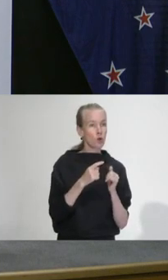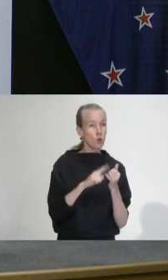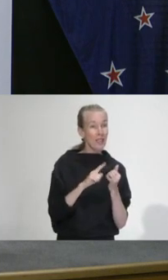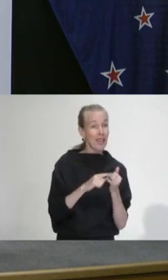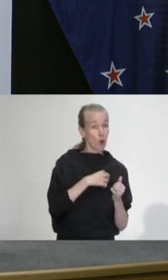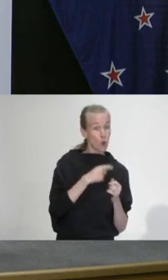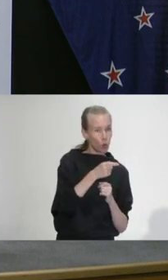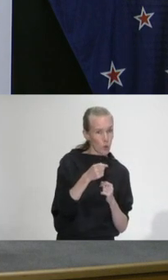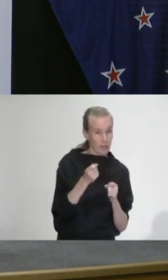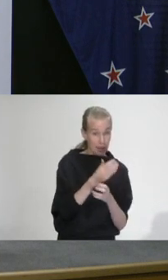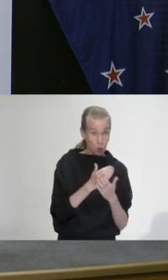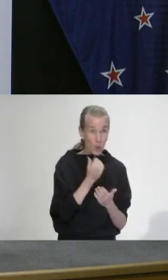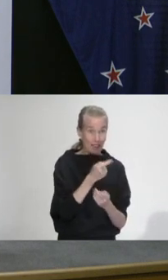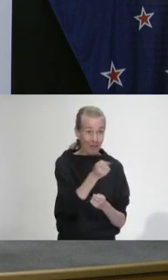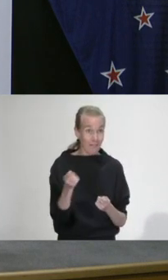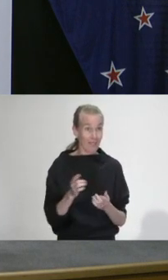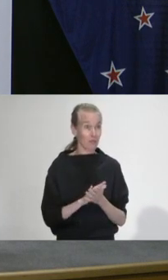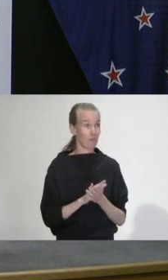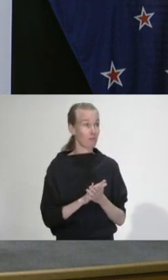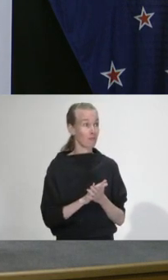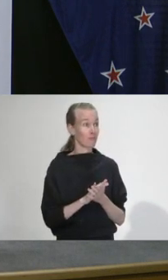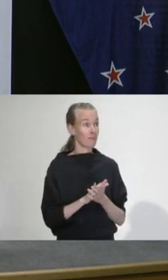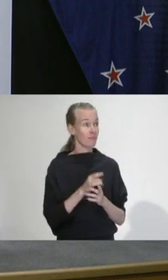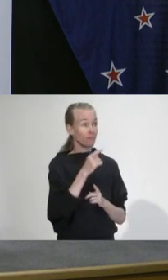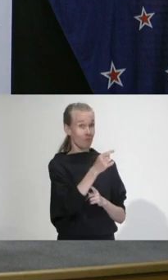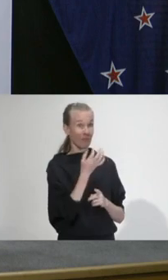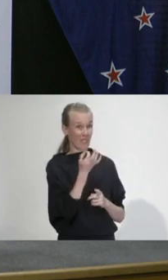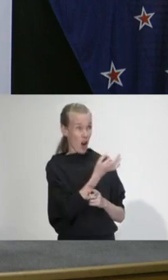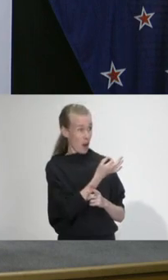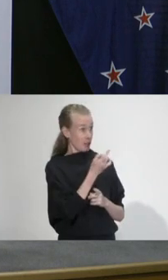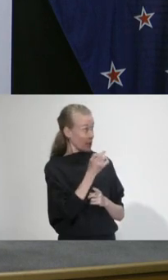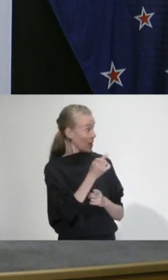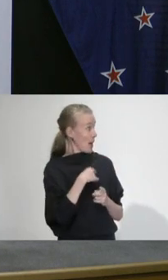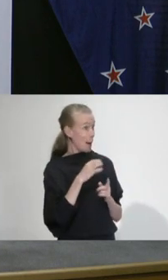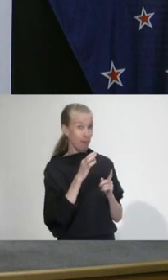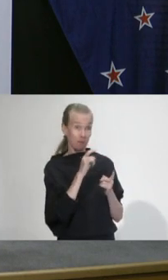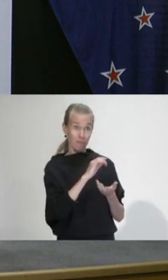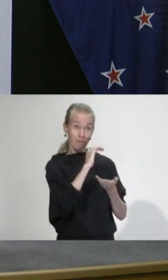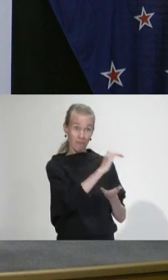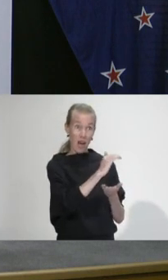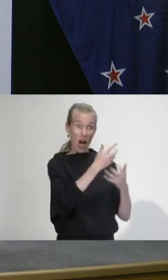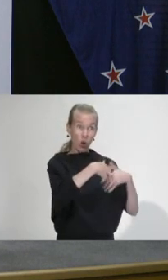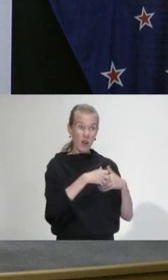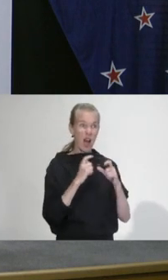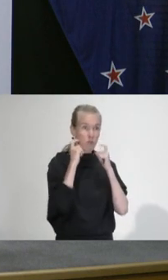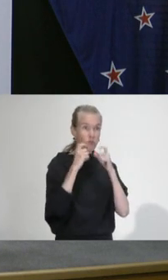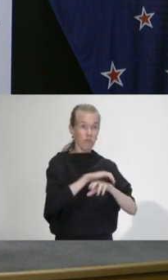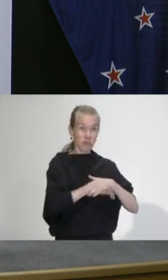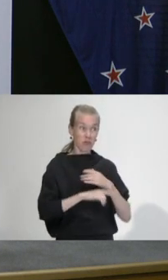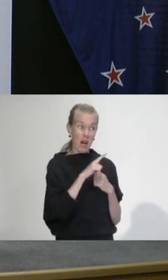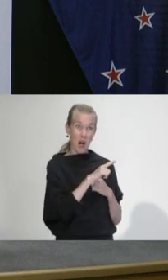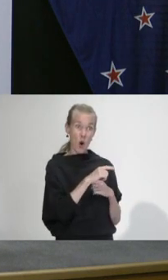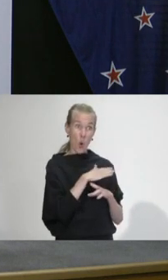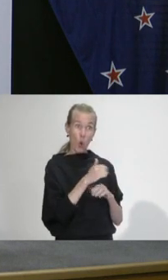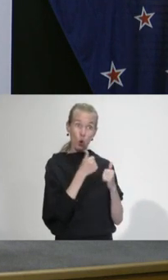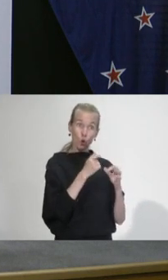pandemic stock in good condition that can be sent out, or is some of it deteriorated? Some of it has deteriorated, as we've found, and there was a